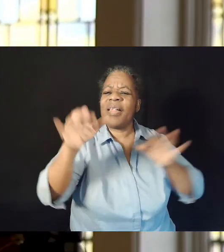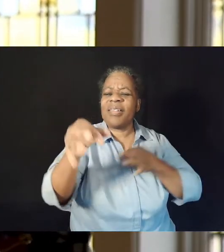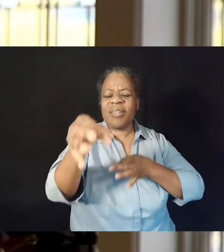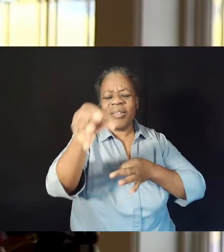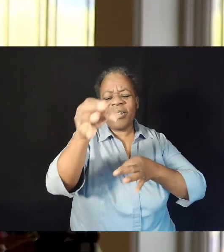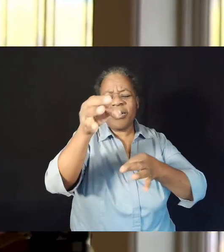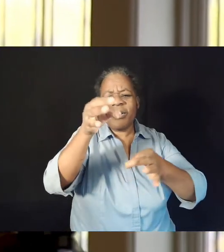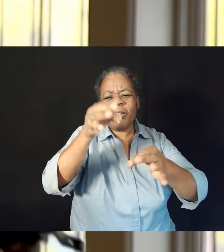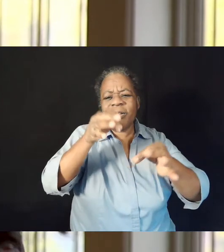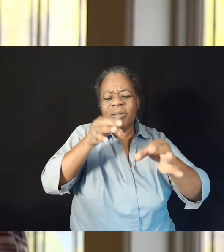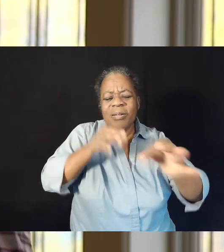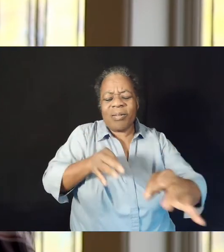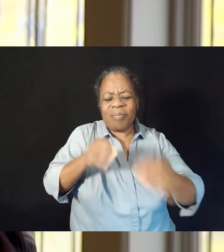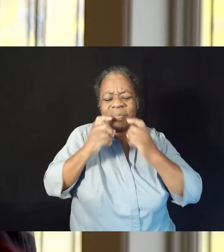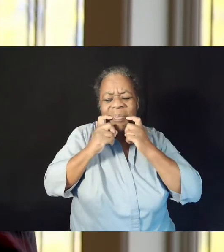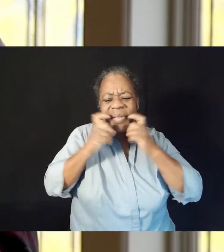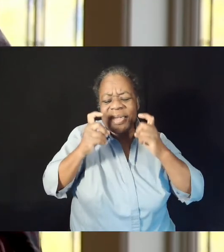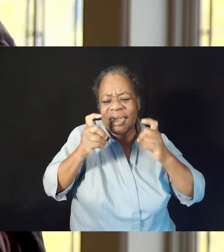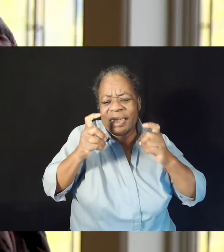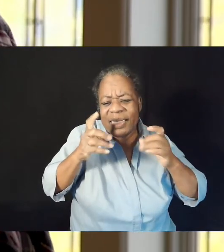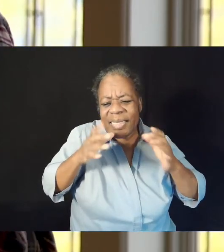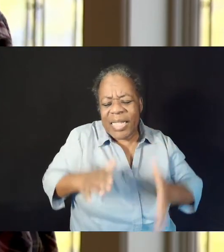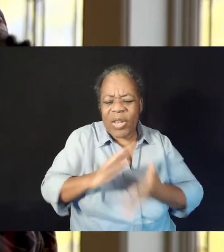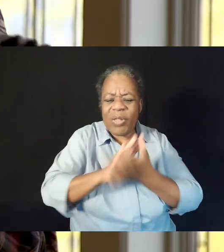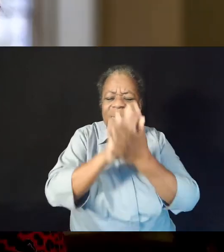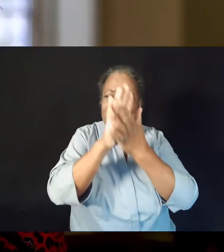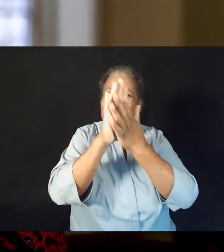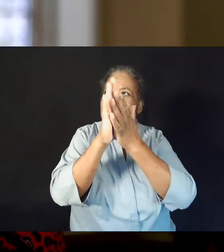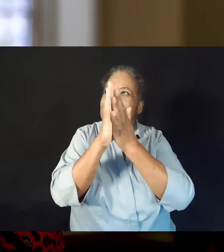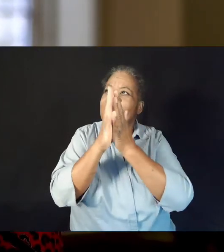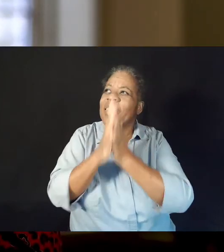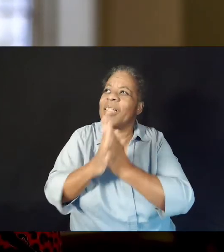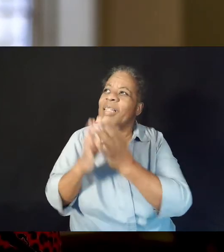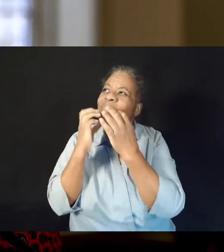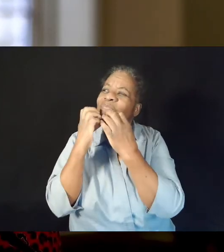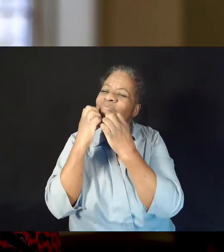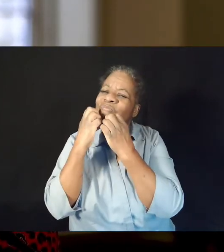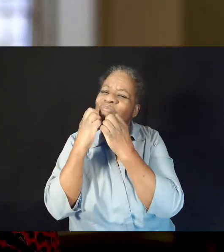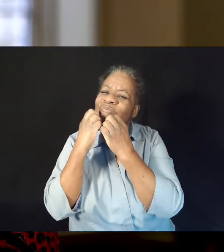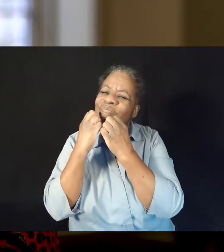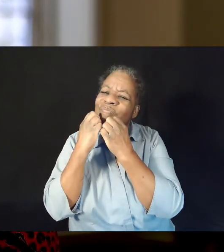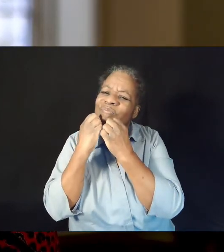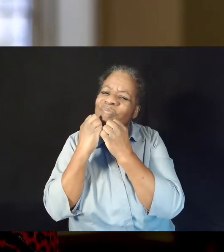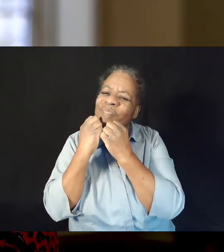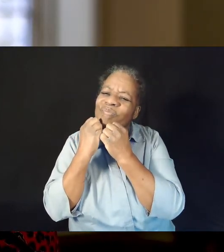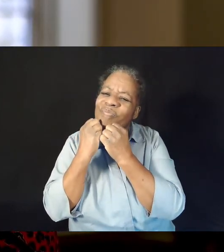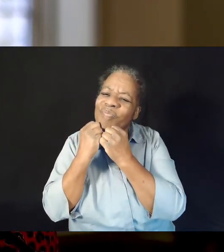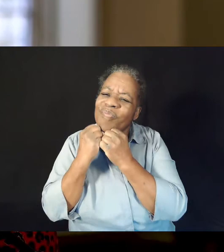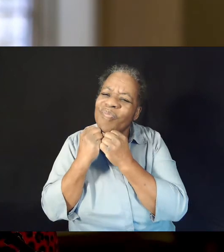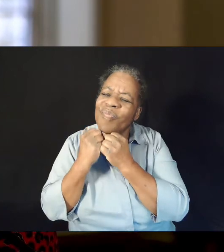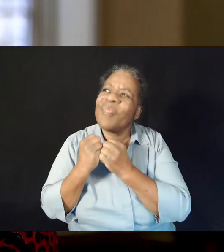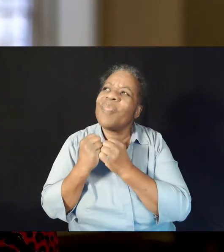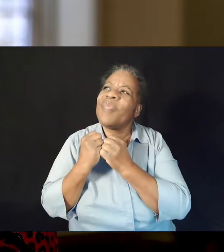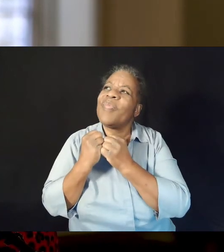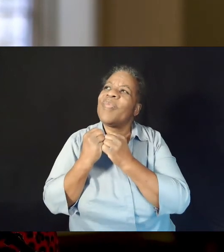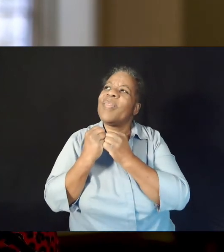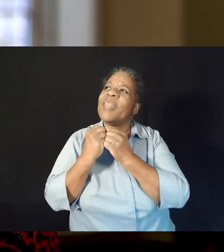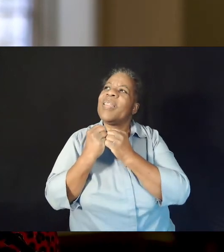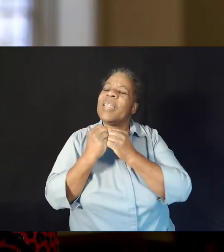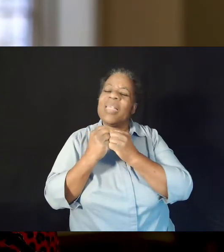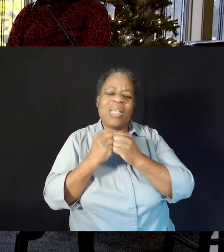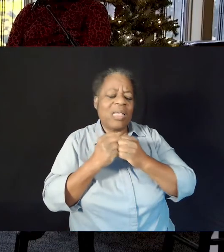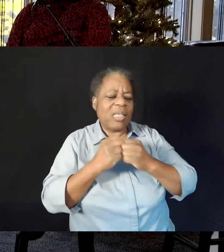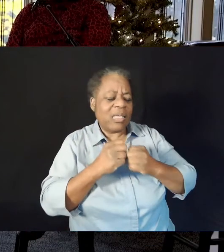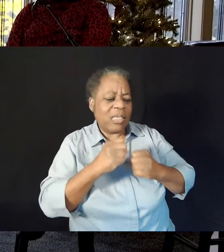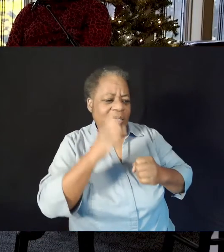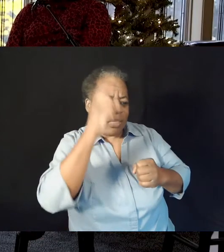a wretch His treasure. How great the pain of searing